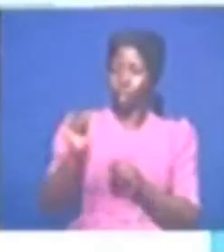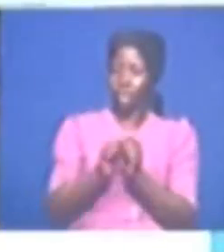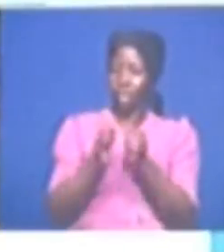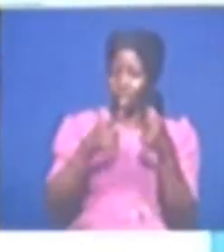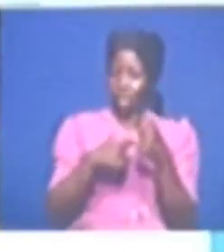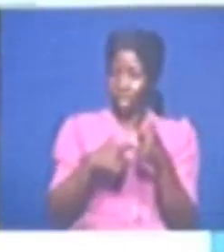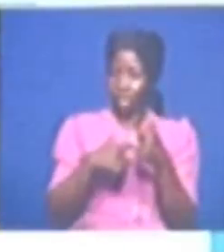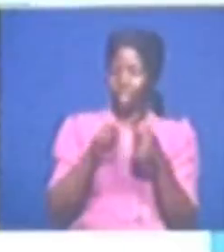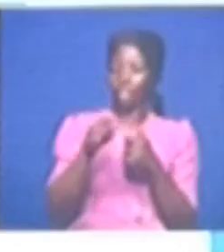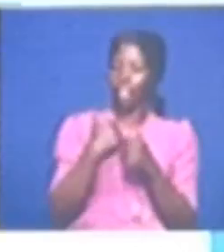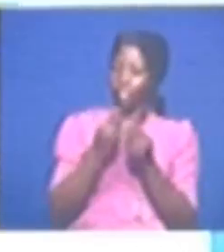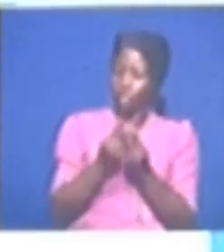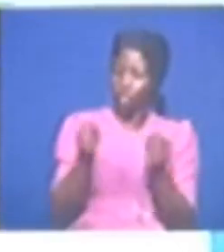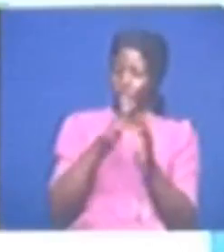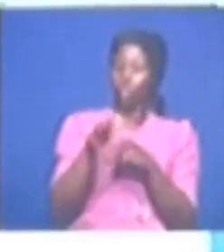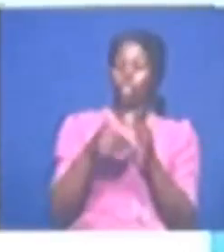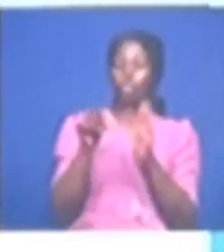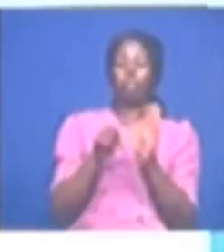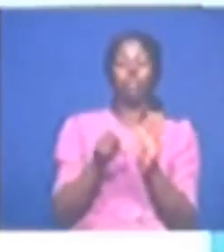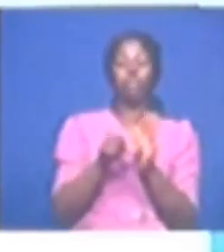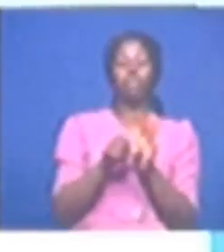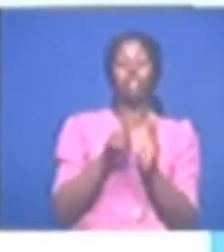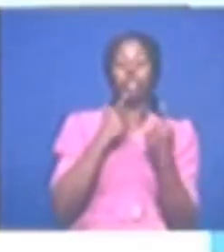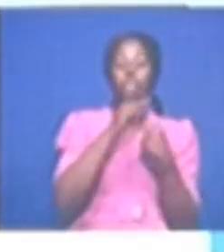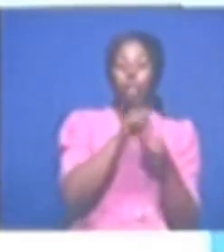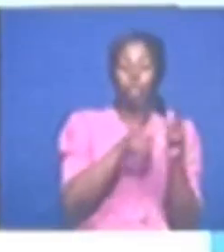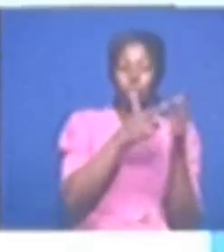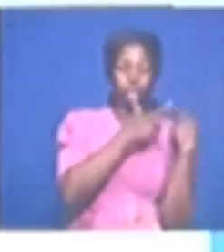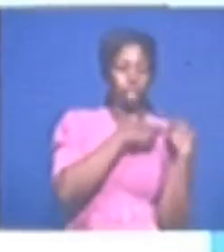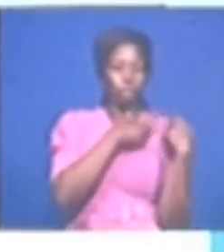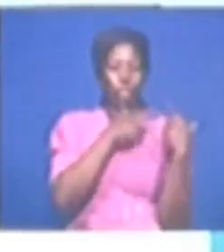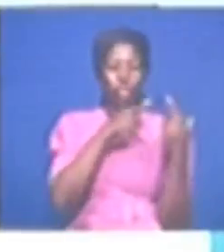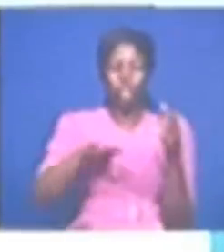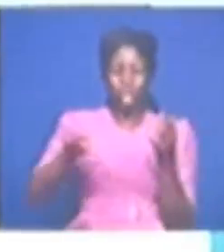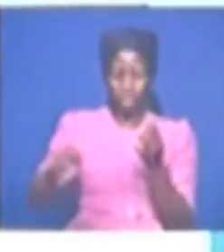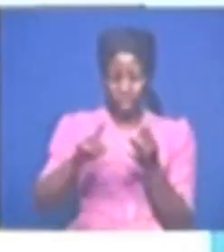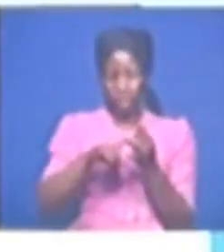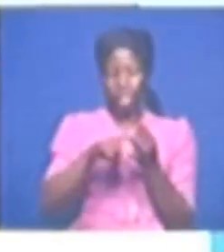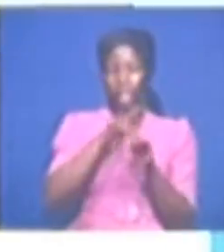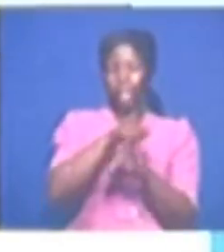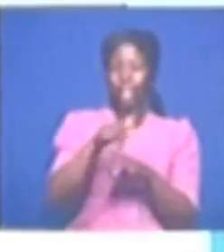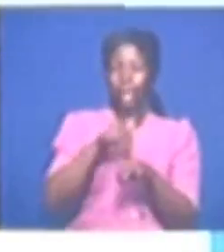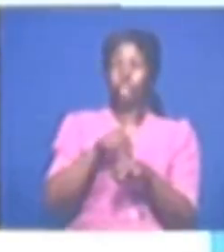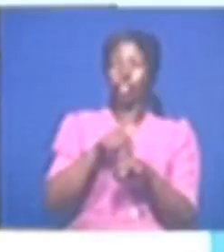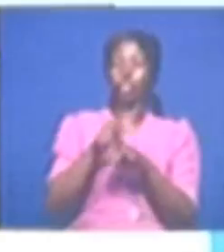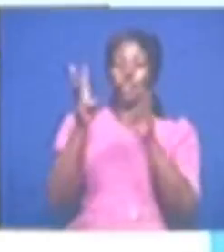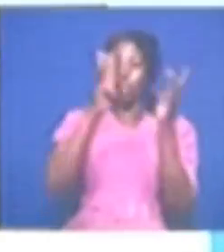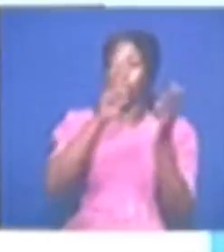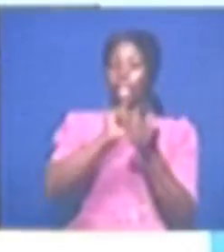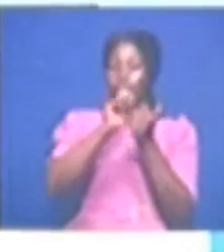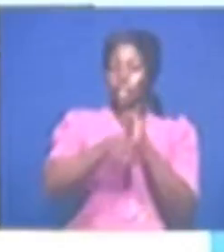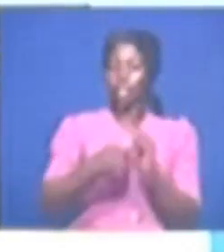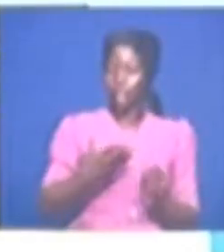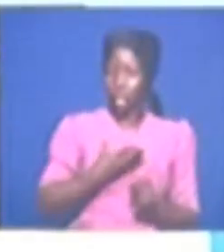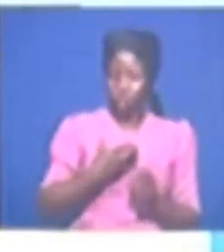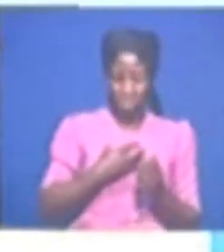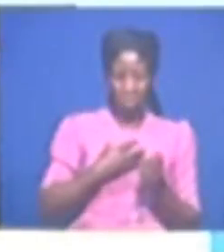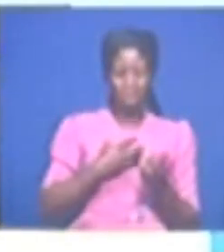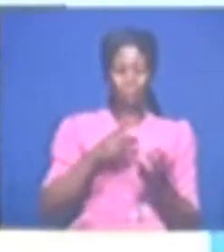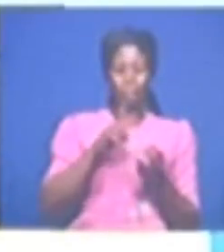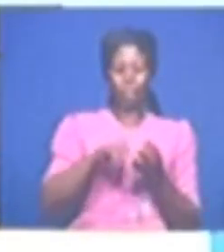the problem. It defined the role of the counties, the National Climate Change Council as the Council